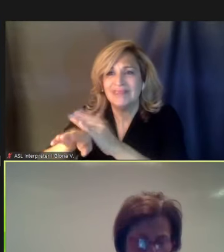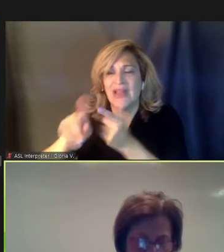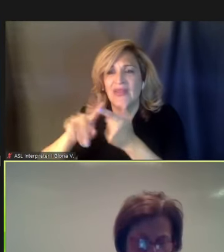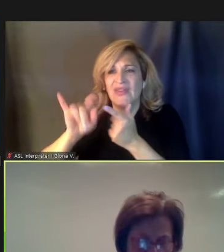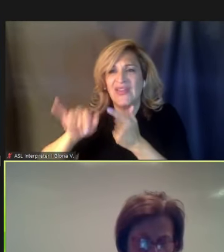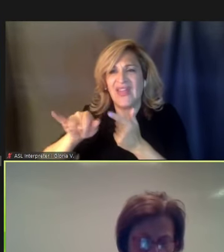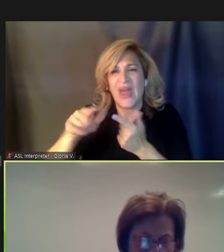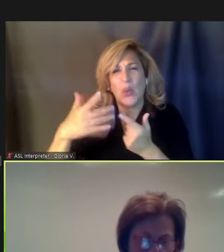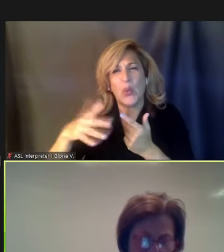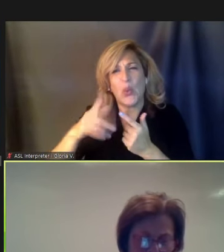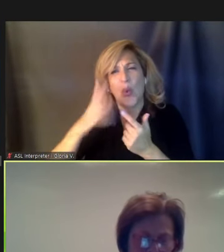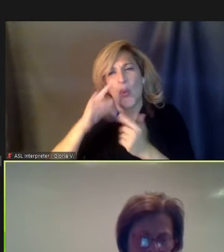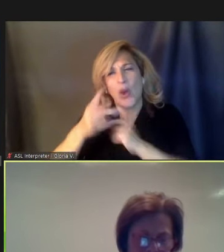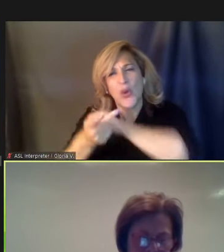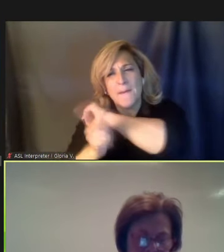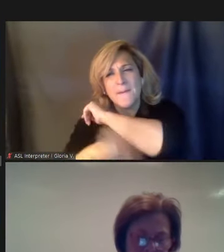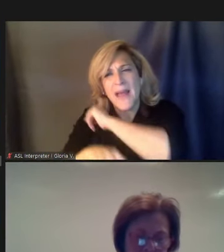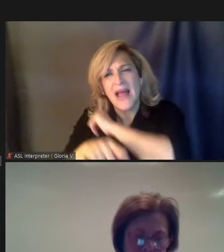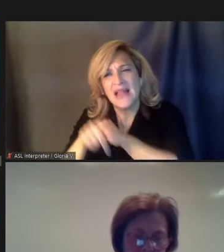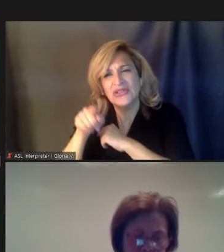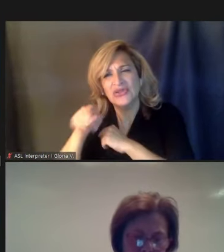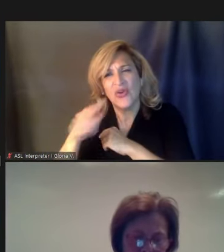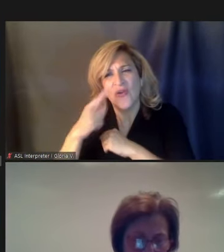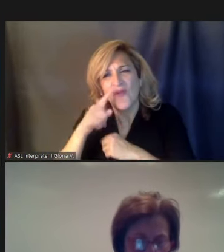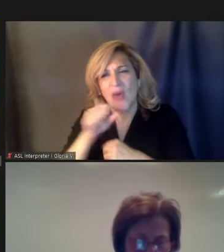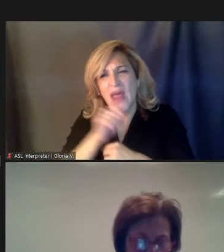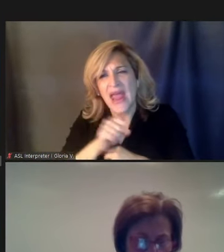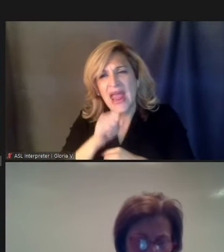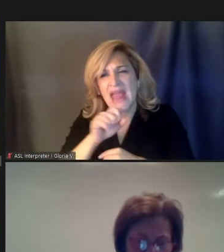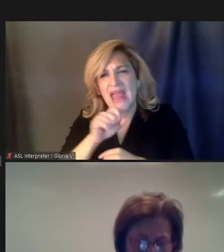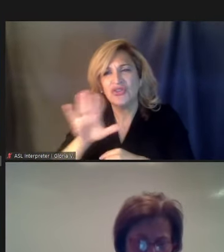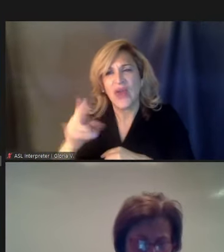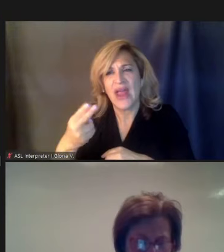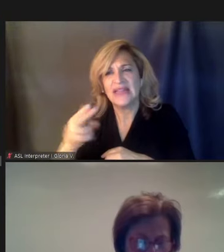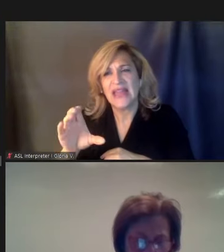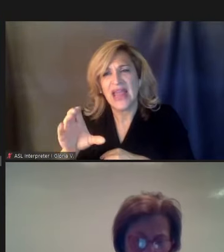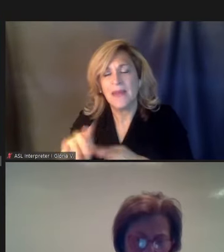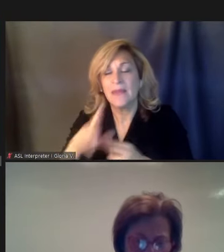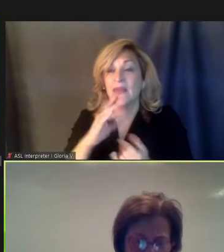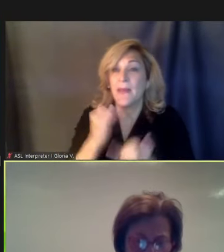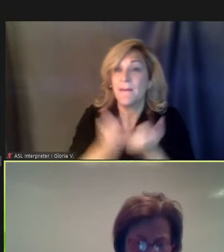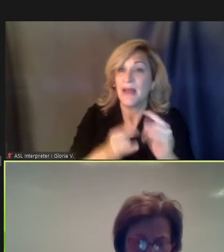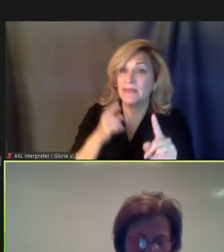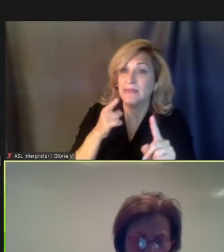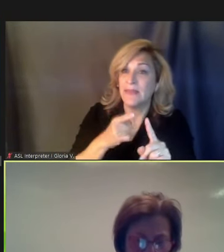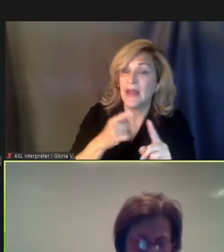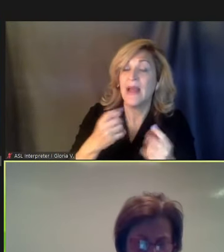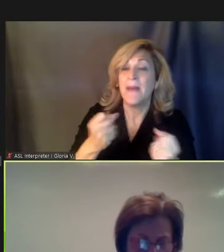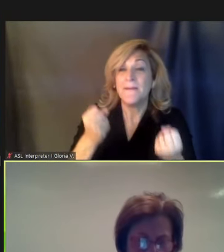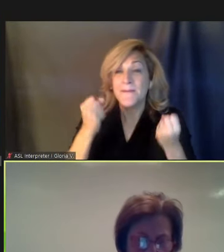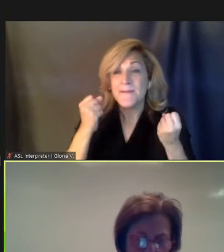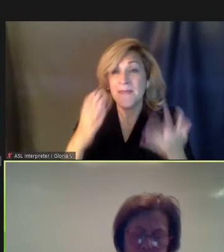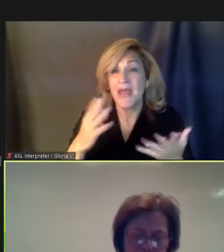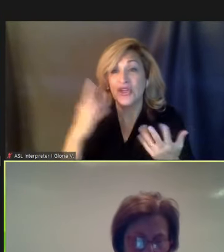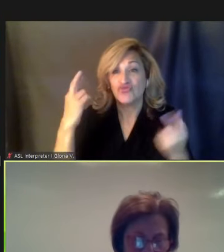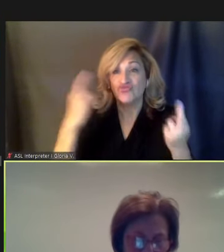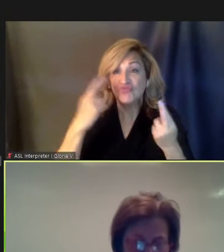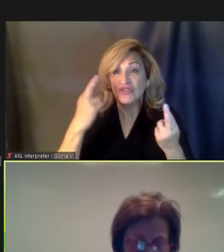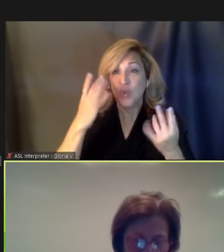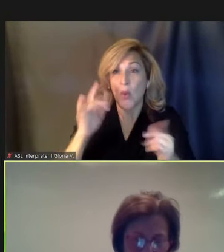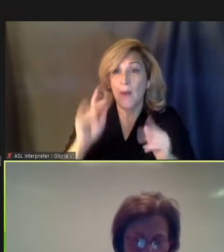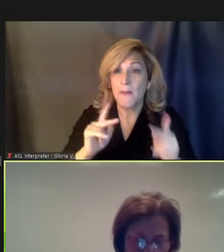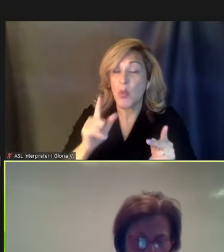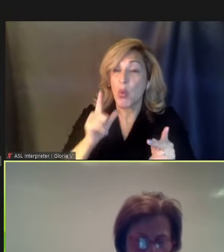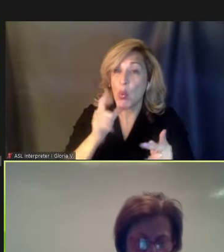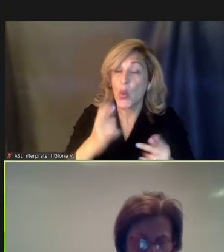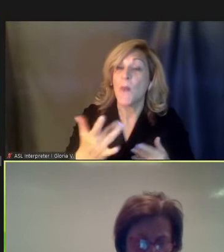her age and her handicap? During the bottom line, there are many reasons why people who would